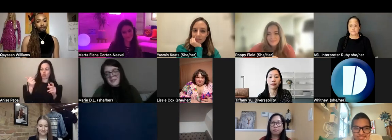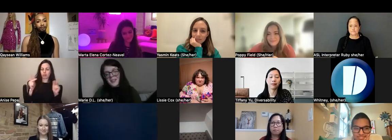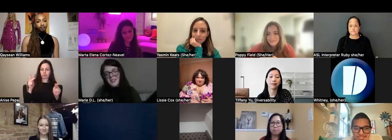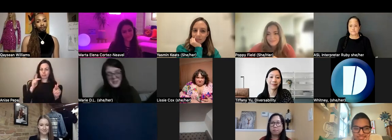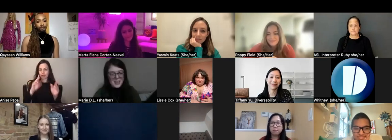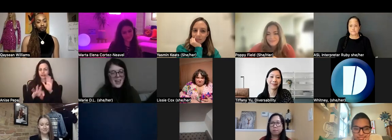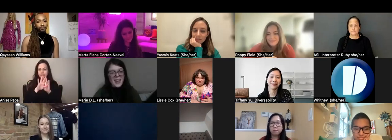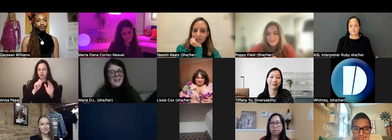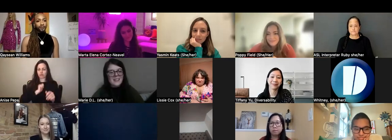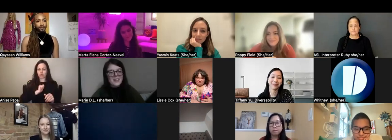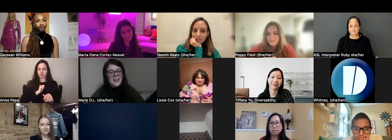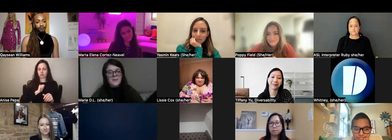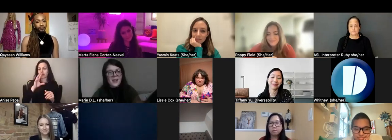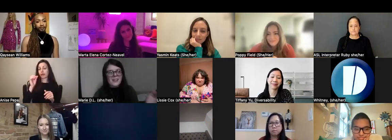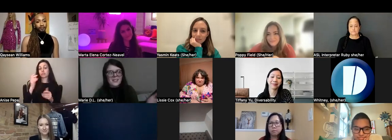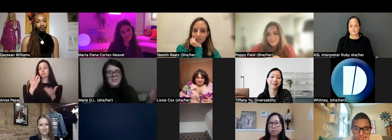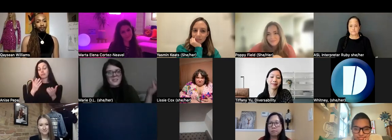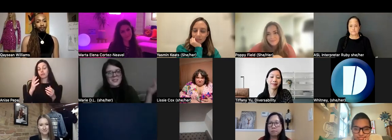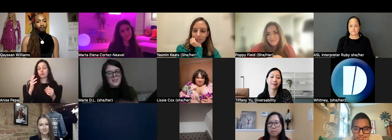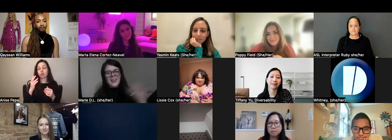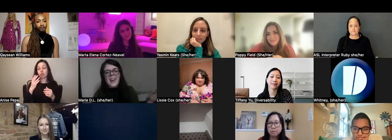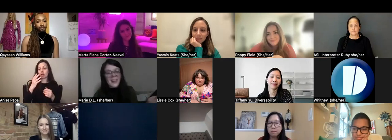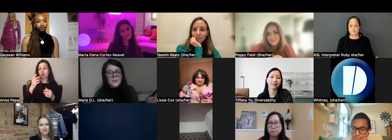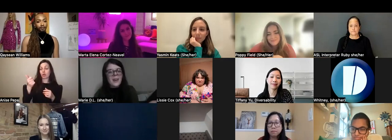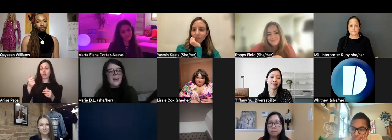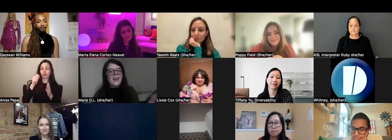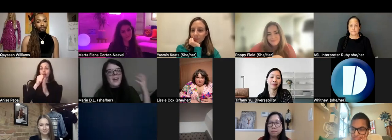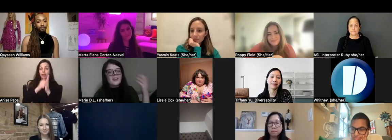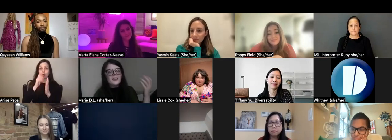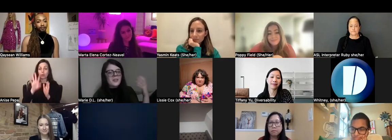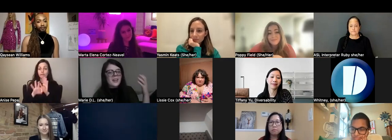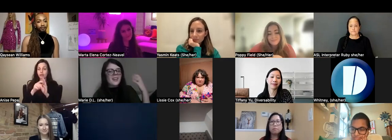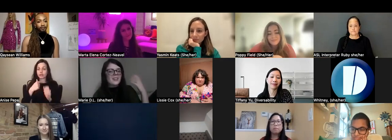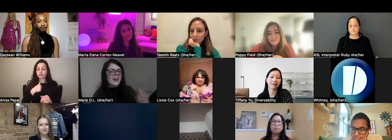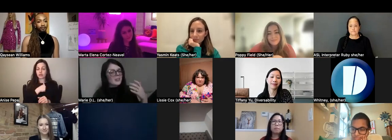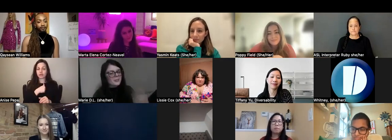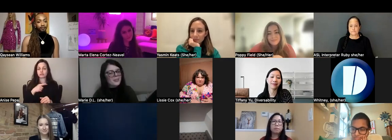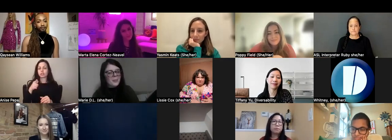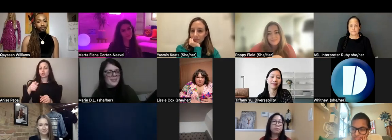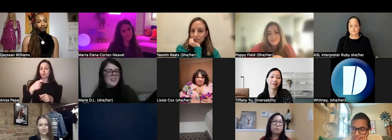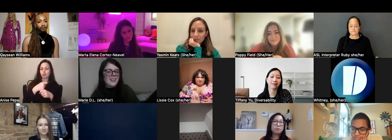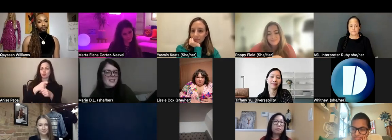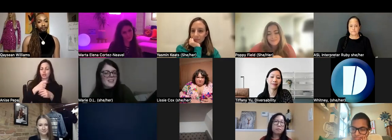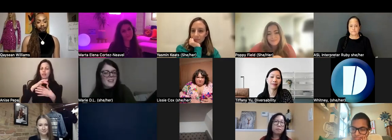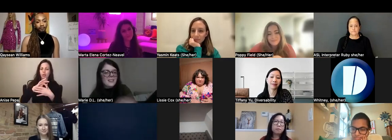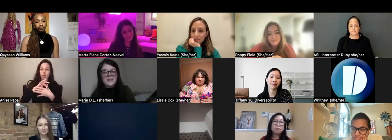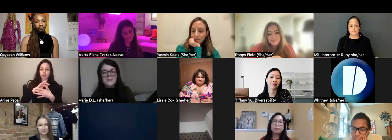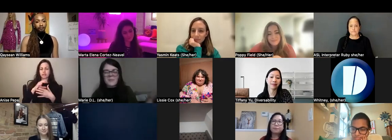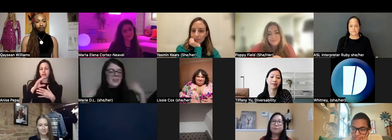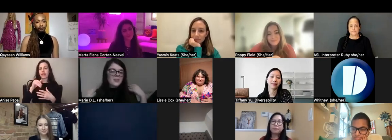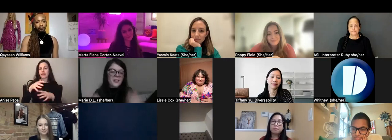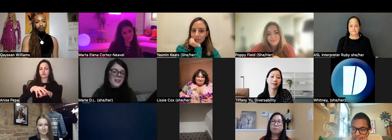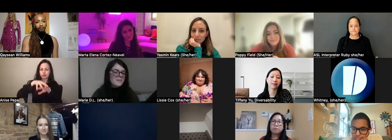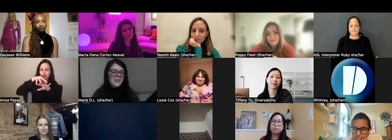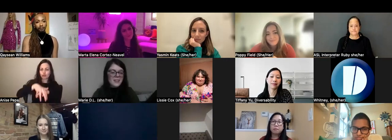see it eventually. And if not, you just still create anyway. And you create that grassroots representation that the little